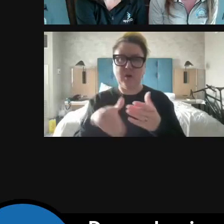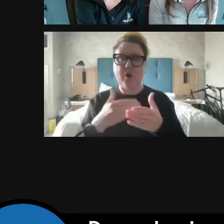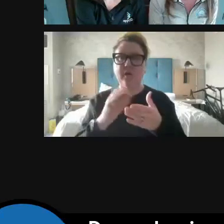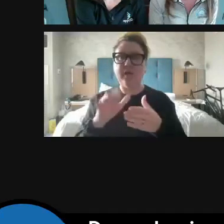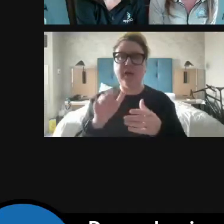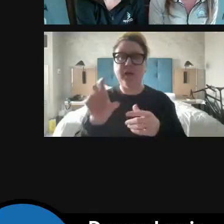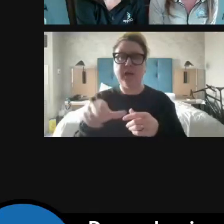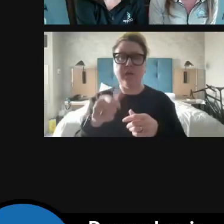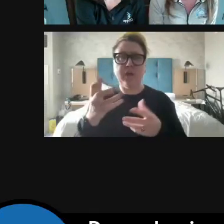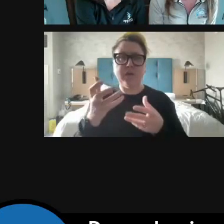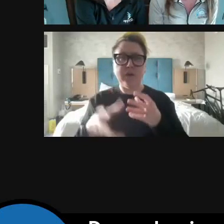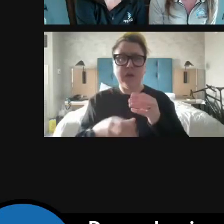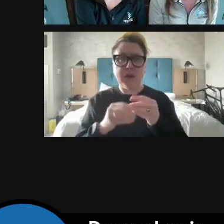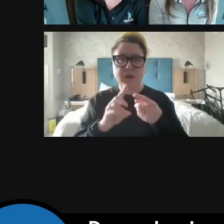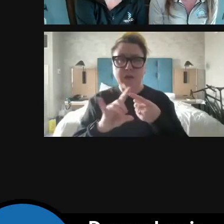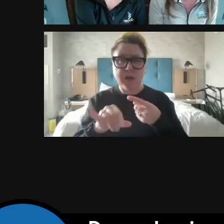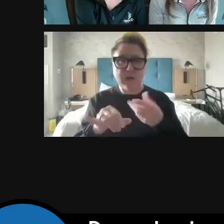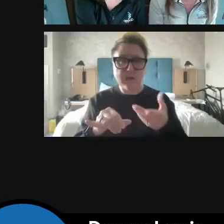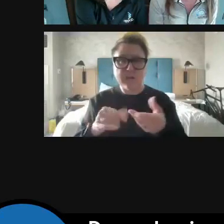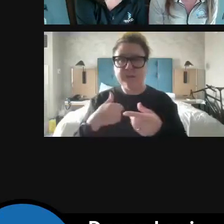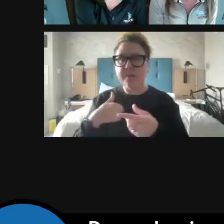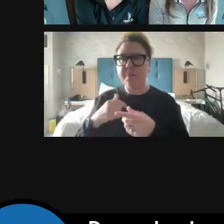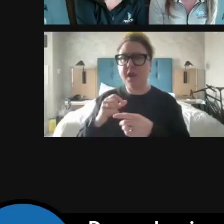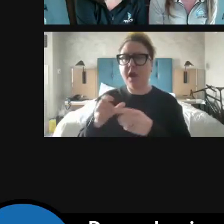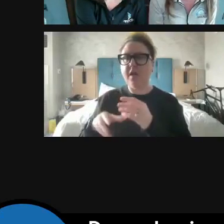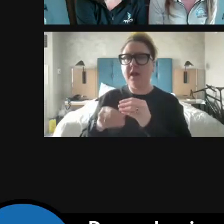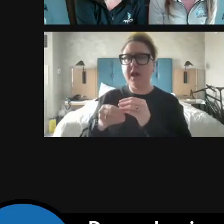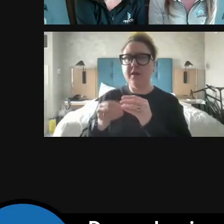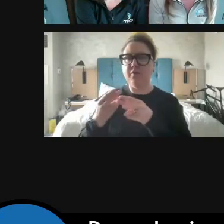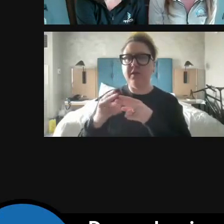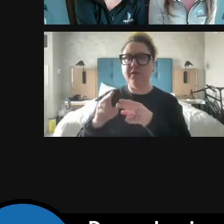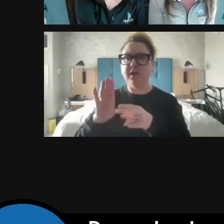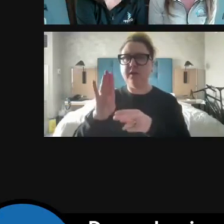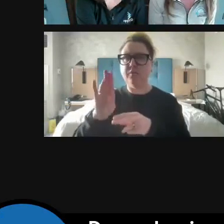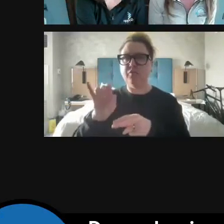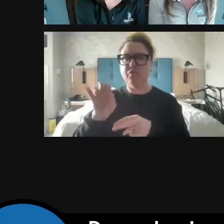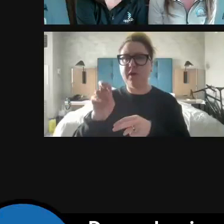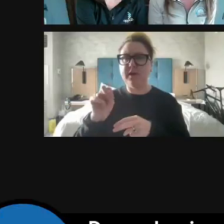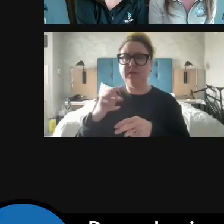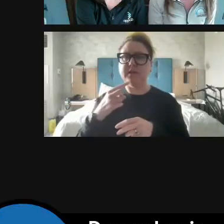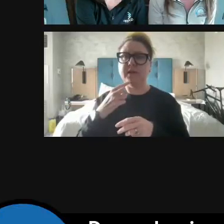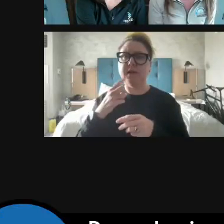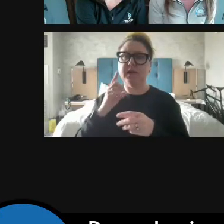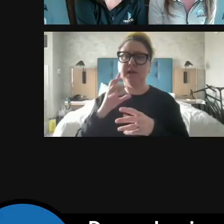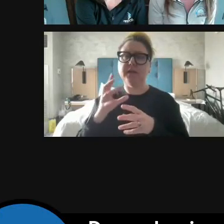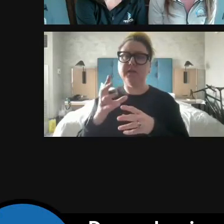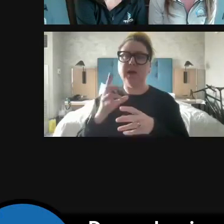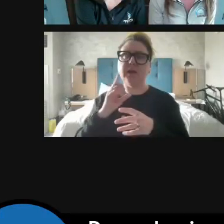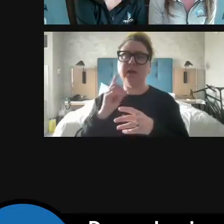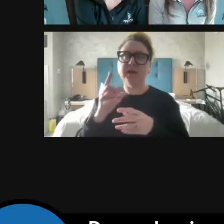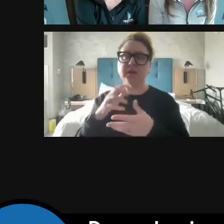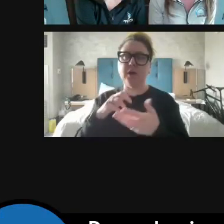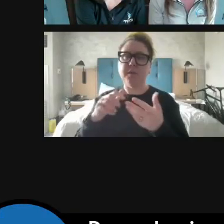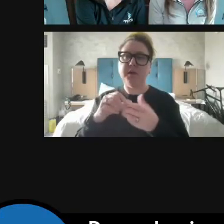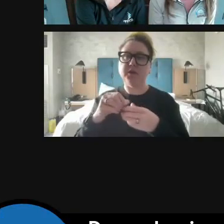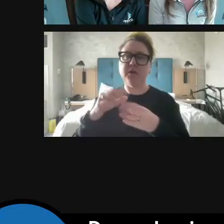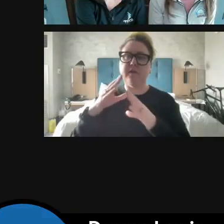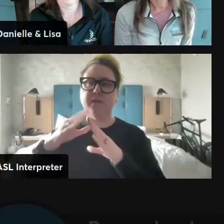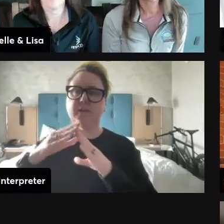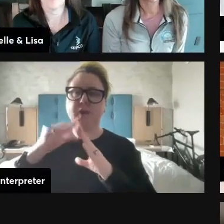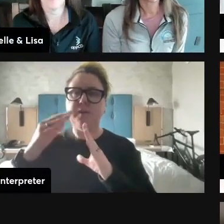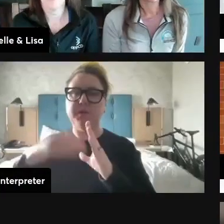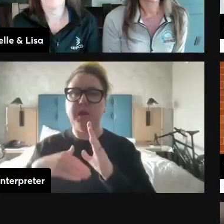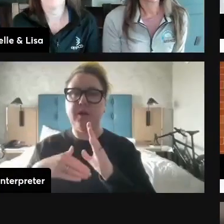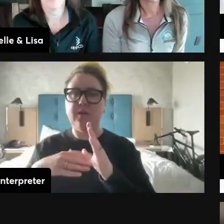Anyone else want to add to that? I'll chime in just briefly here too. I think it takes a combination of that top-down mandate and